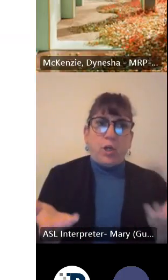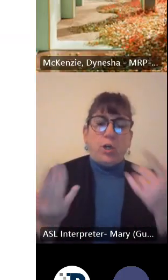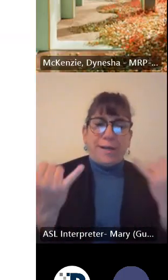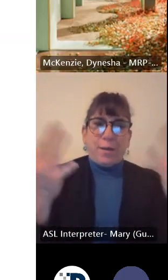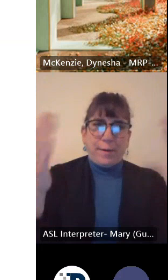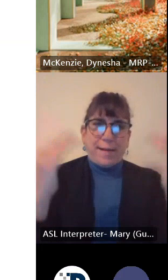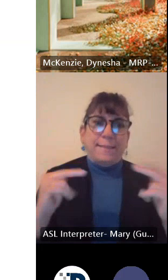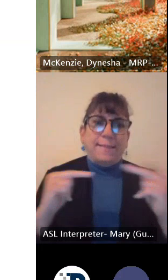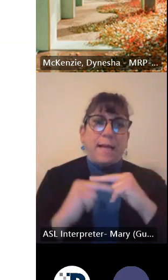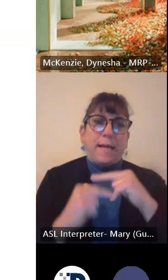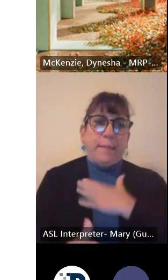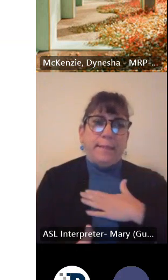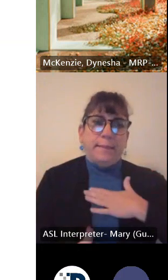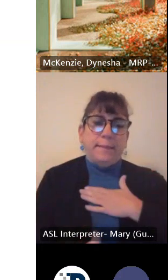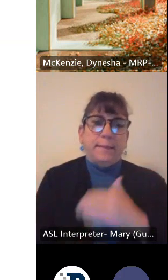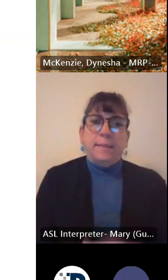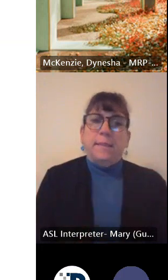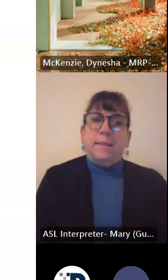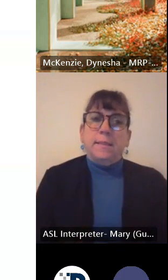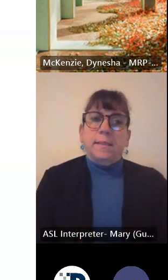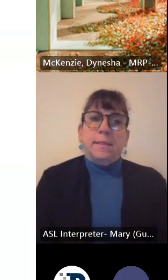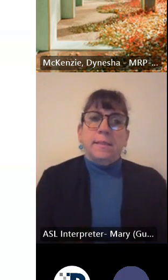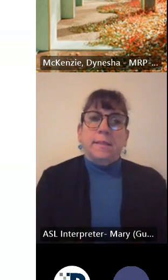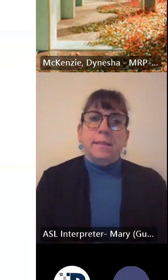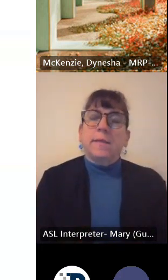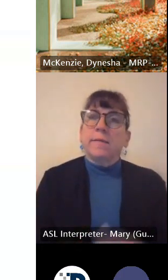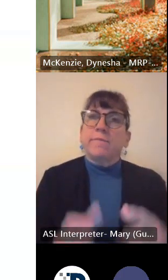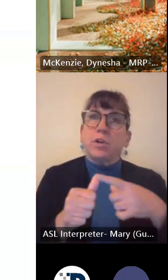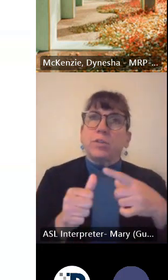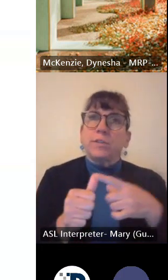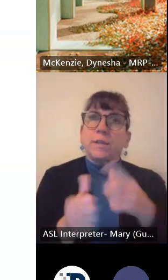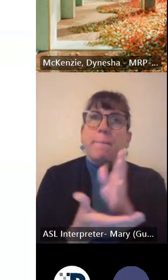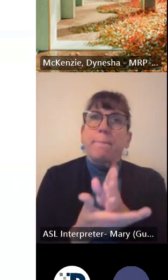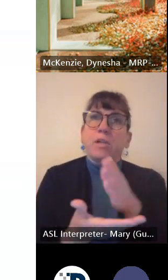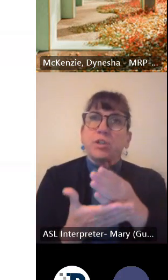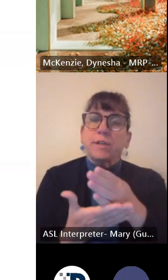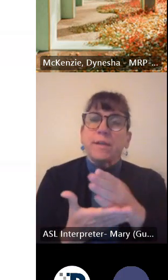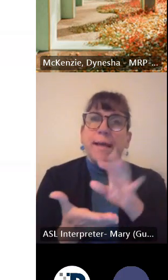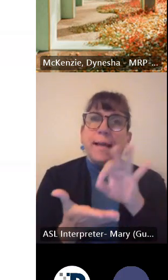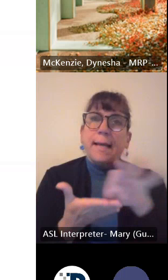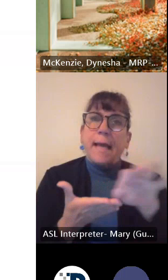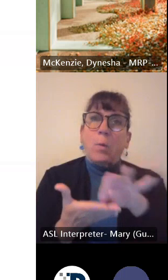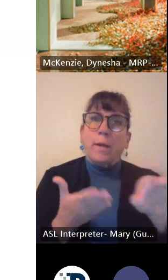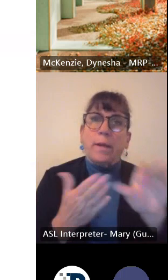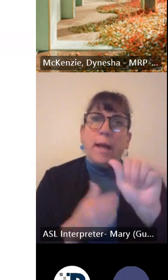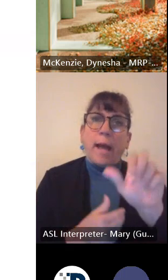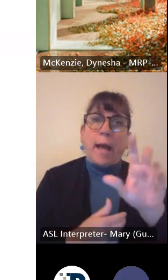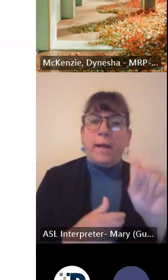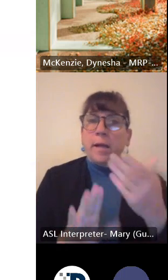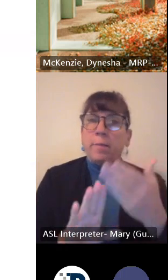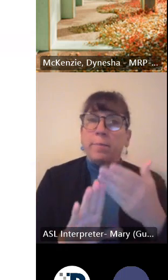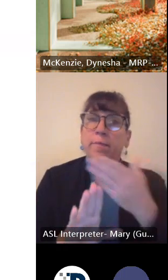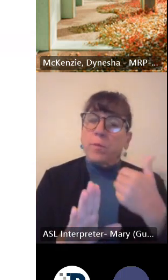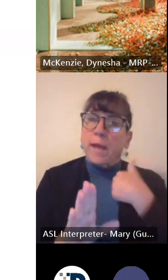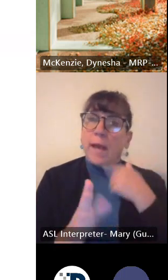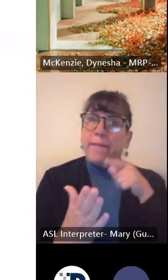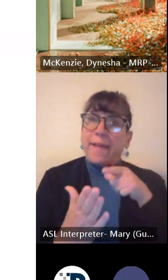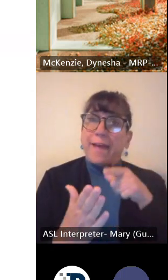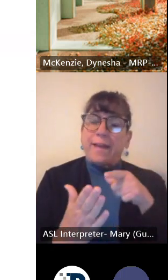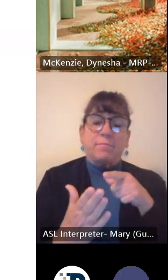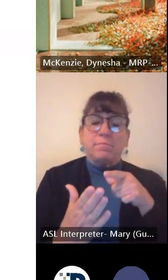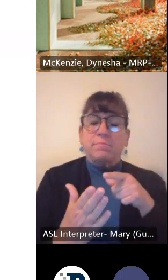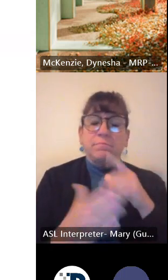slide, please. So first we begin with the Budget and Accounting Act. So before we had the Budget and Accounting Act in